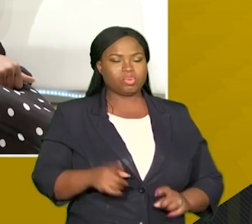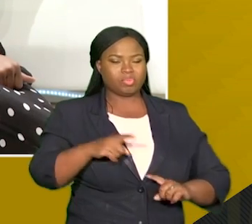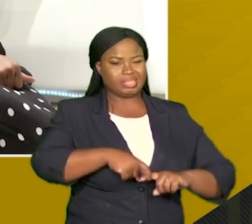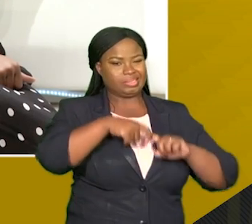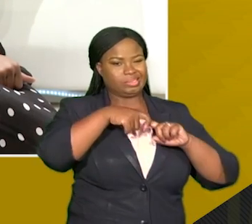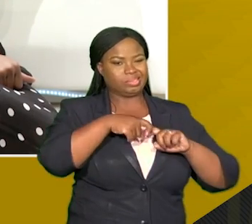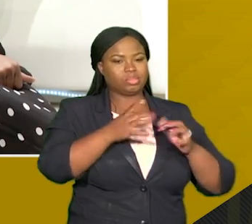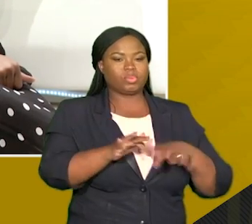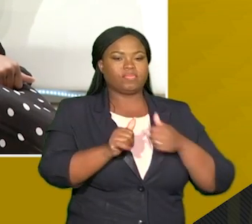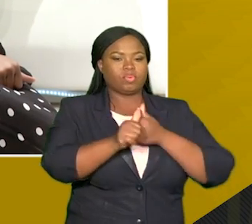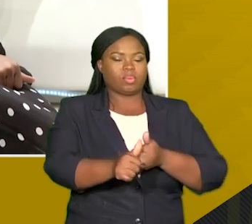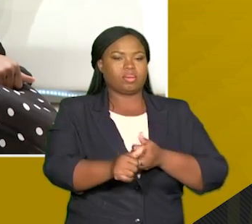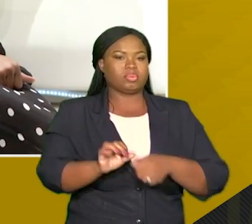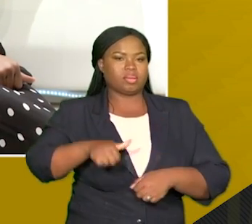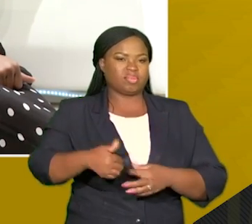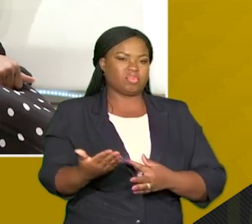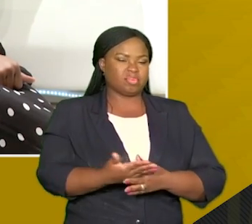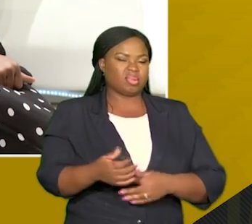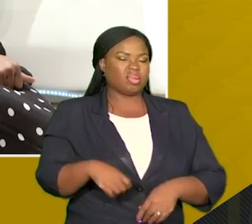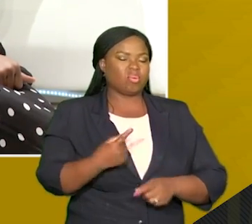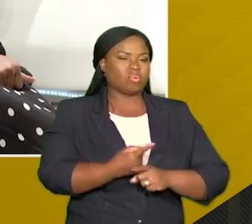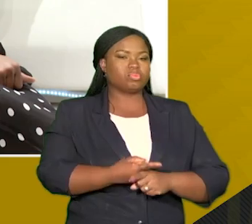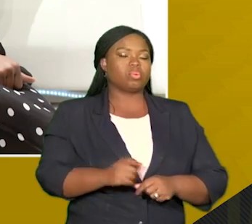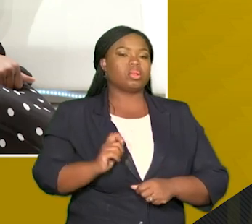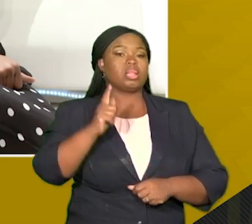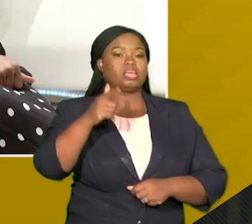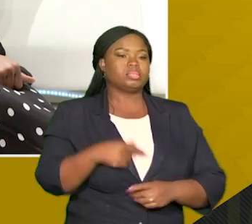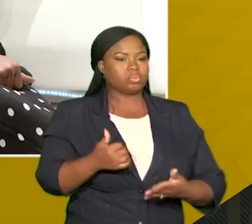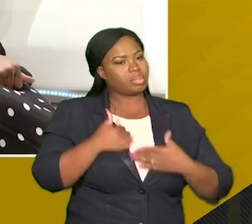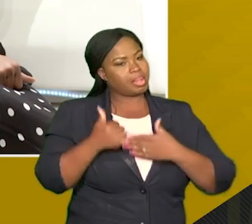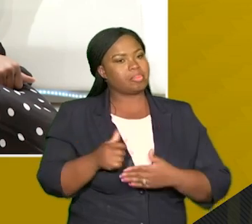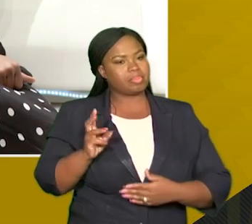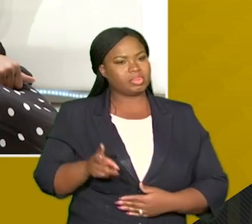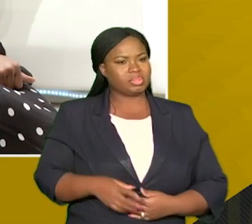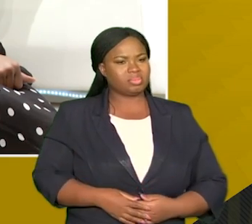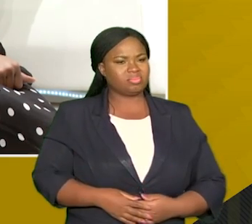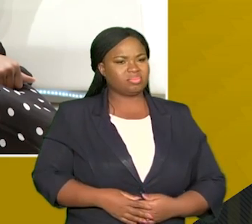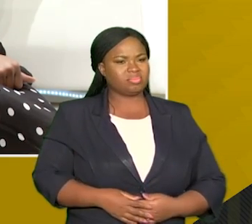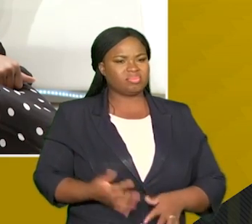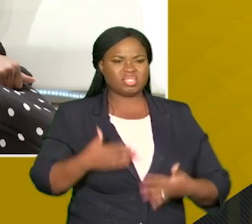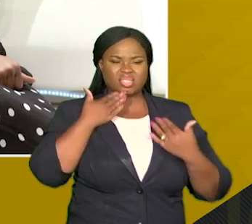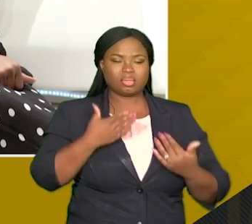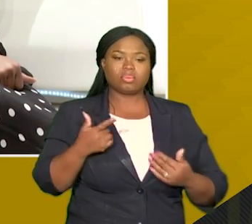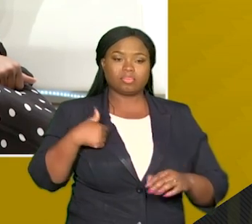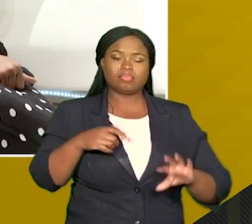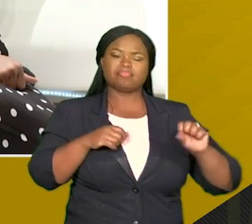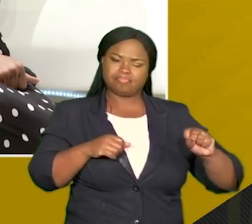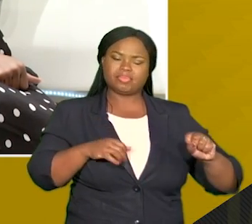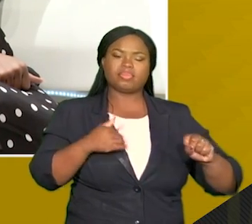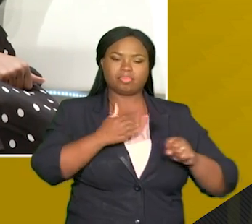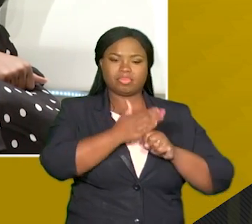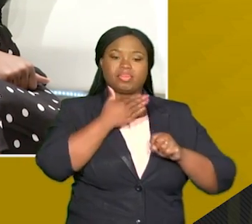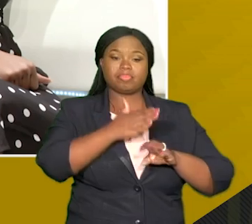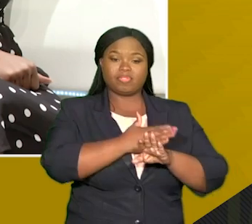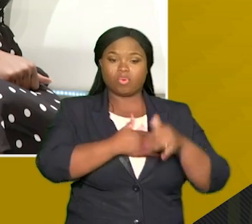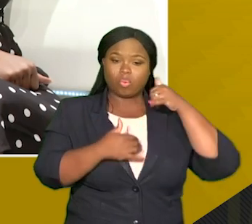and then we'll follow after the show to make sure that Umam Daphne, we are told Usizo Kodo. But thank you so much. But I can tell you, before you drop, I can tell